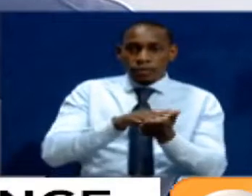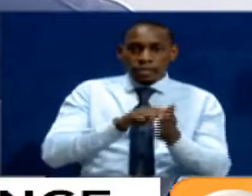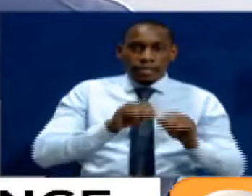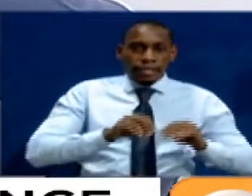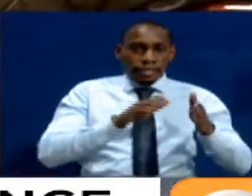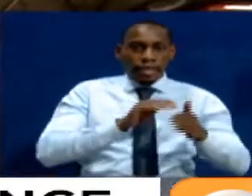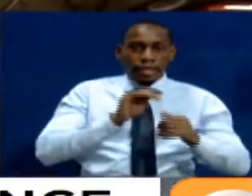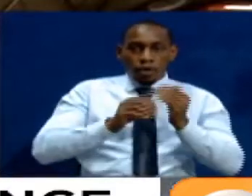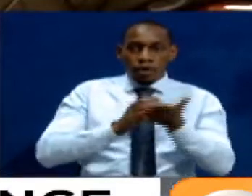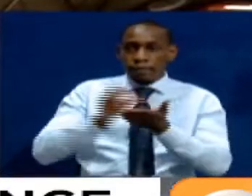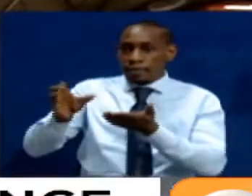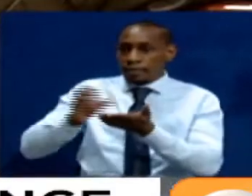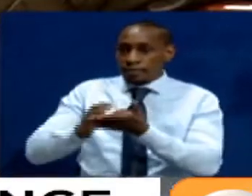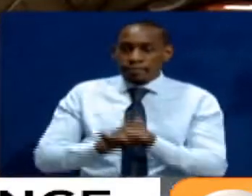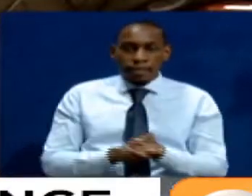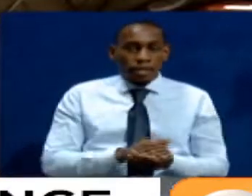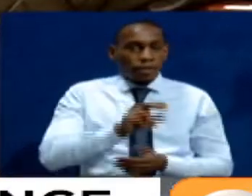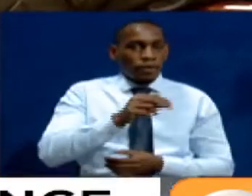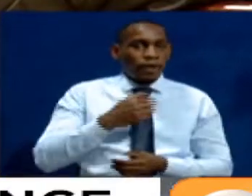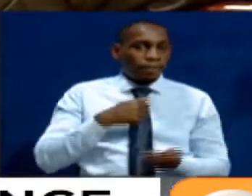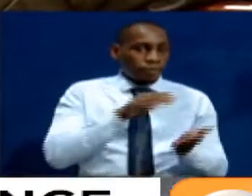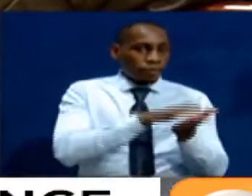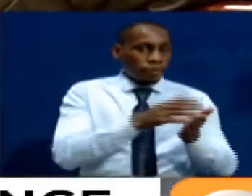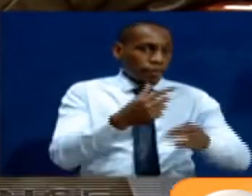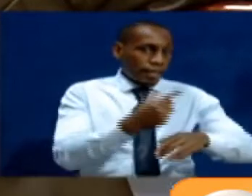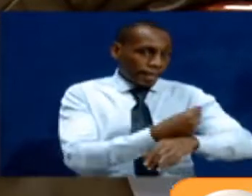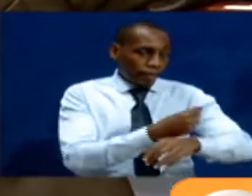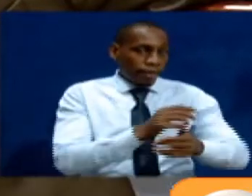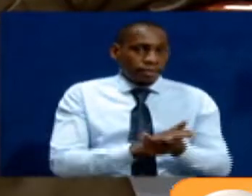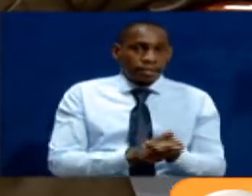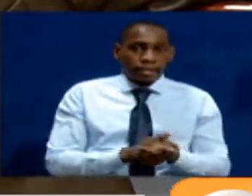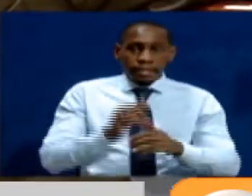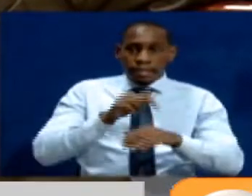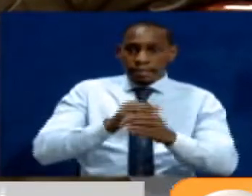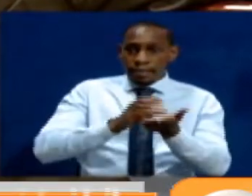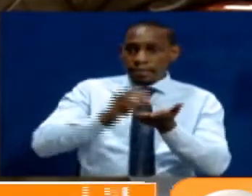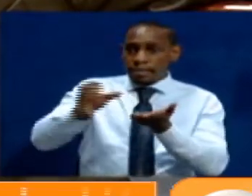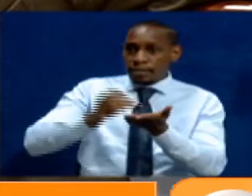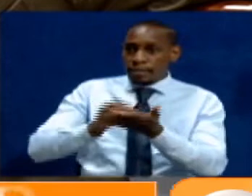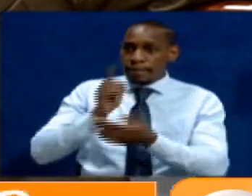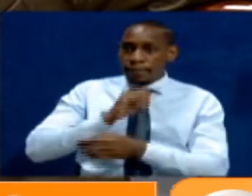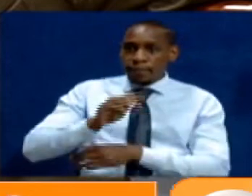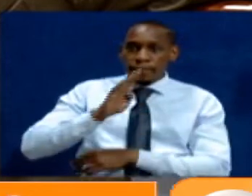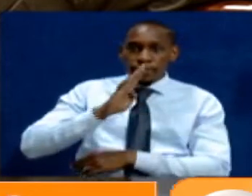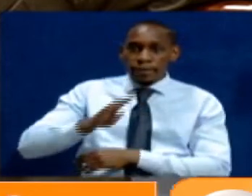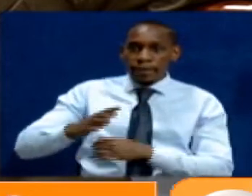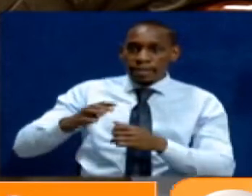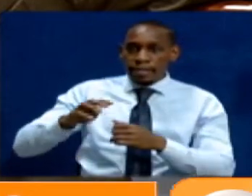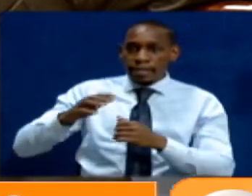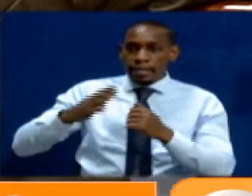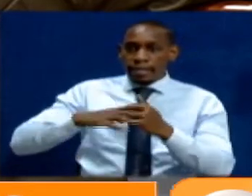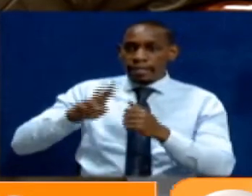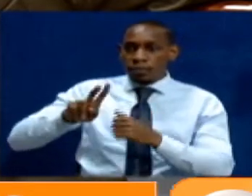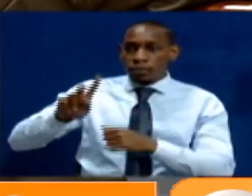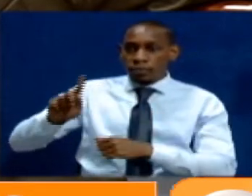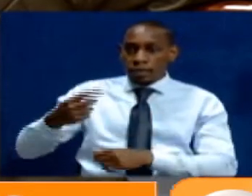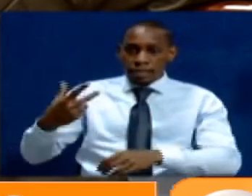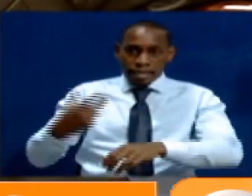all distributed? No, there are still some vaccines there. Immediately, we distributed 492,000